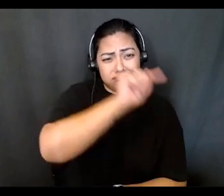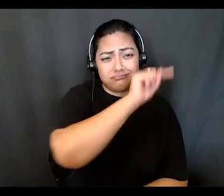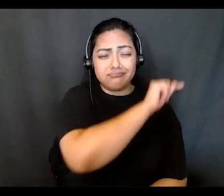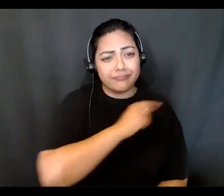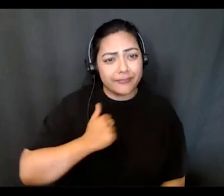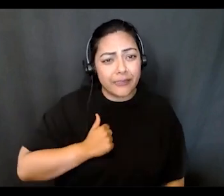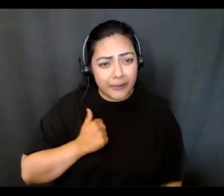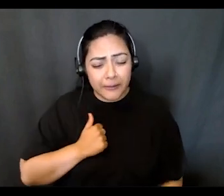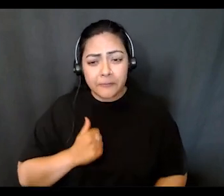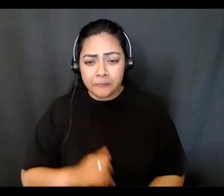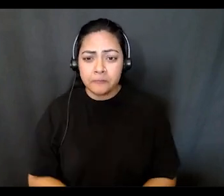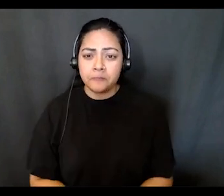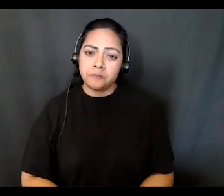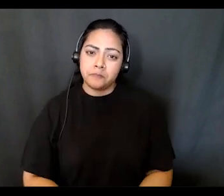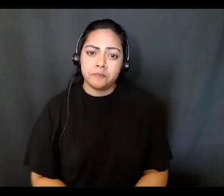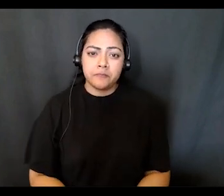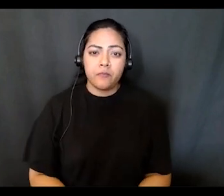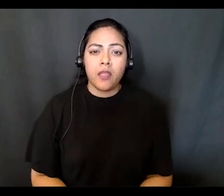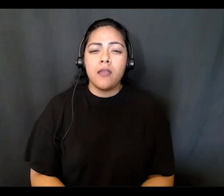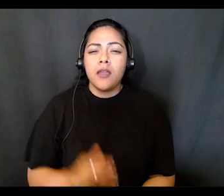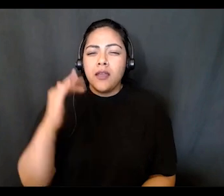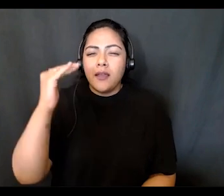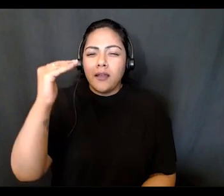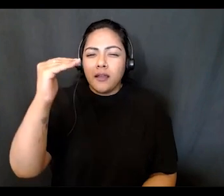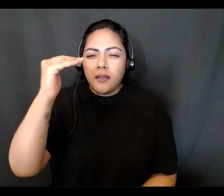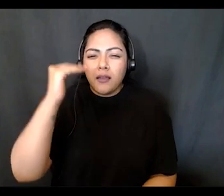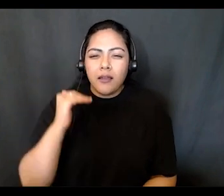I'm going to just talk about the sixth.